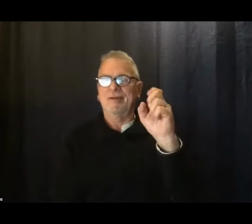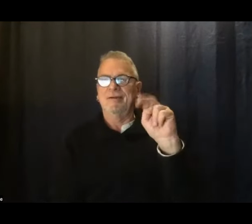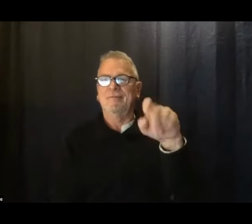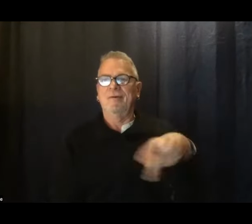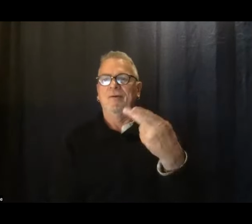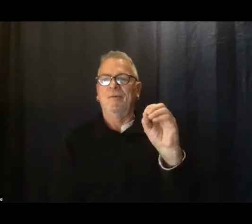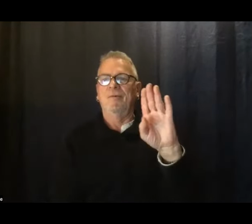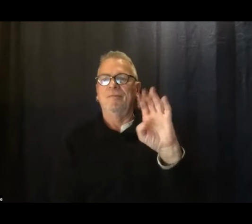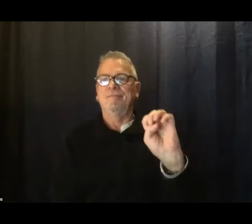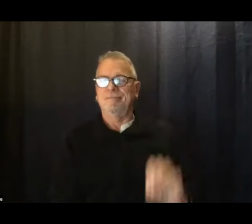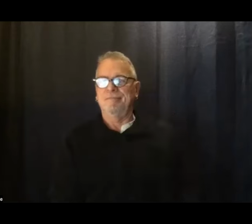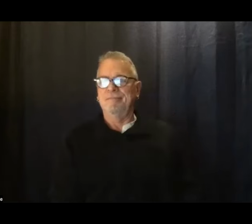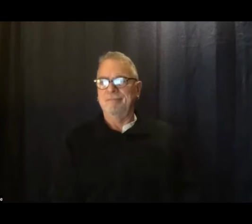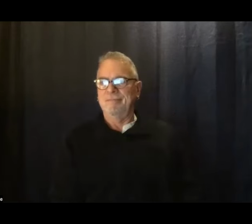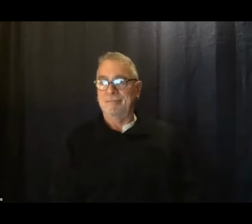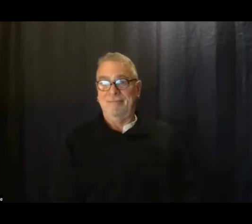Xenophobe